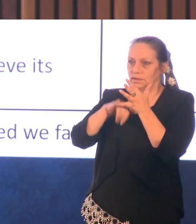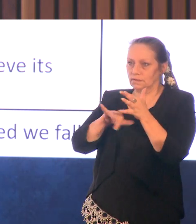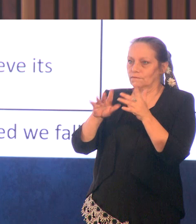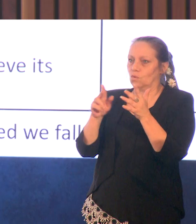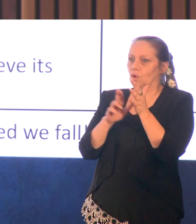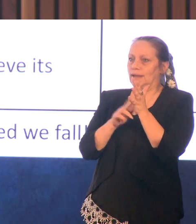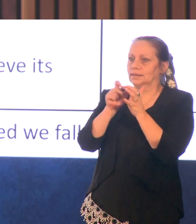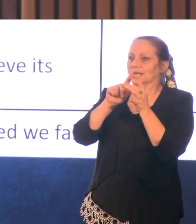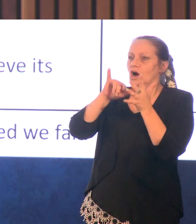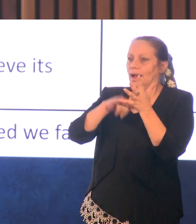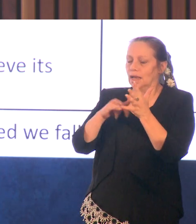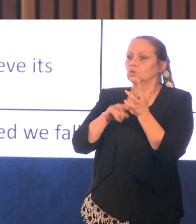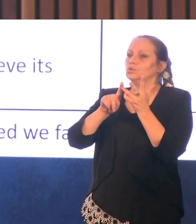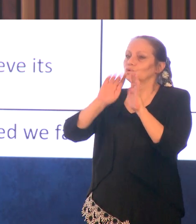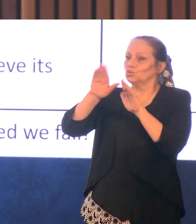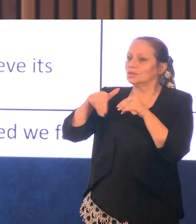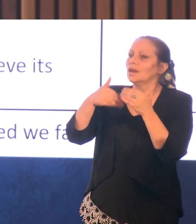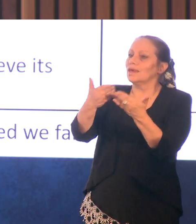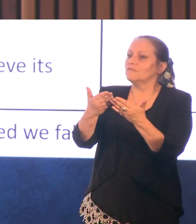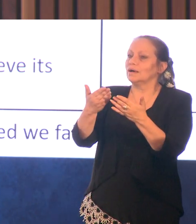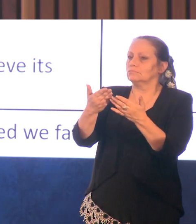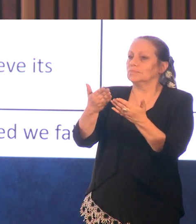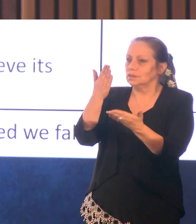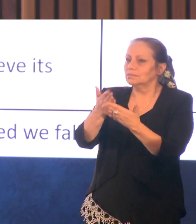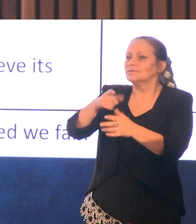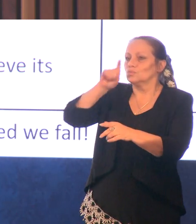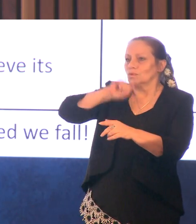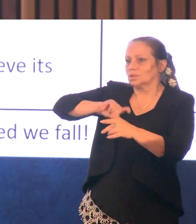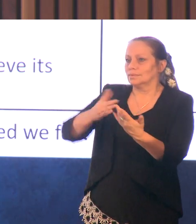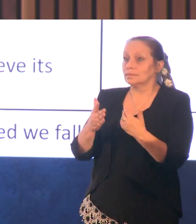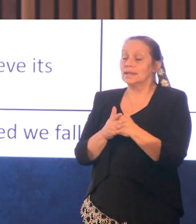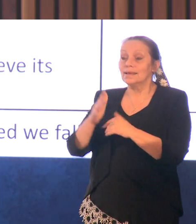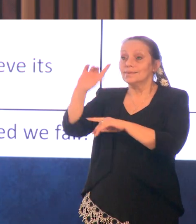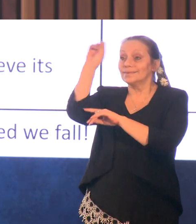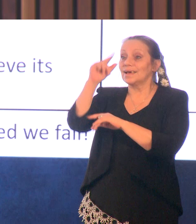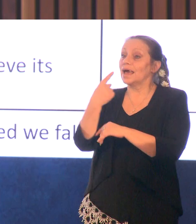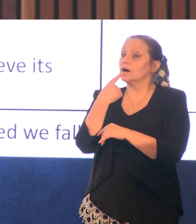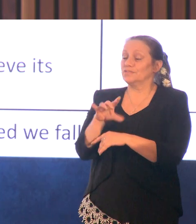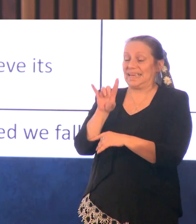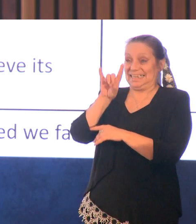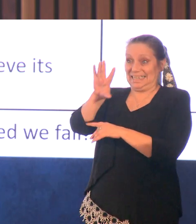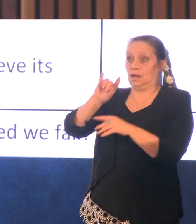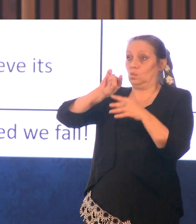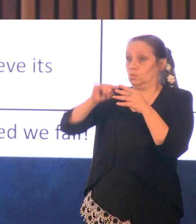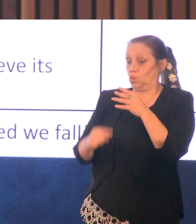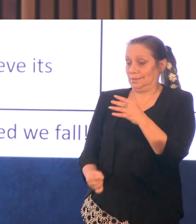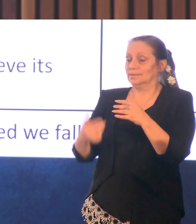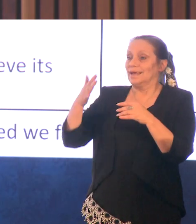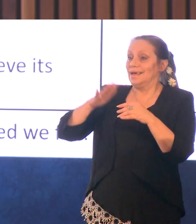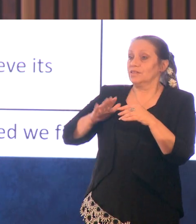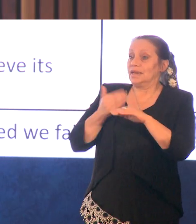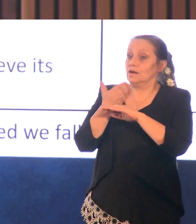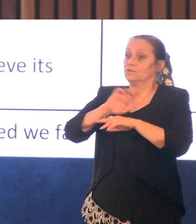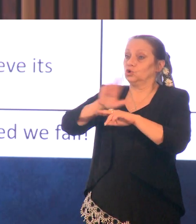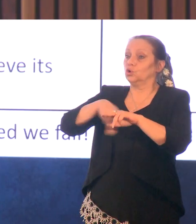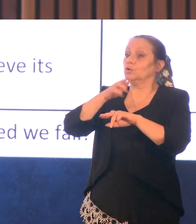for the NDIS to deliver on its promise. Today I've mentioned 10 key points: the need for a new